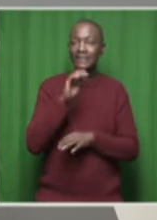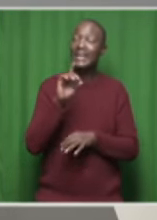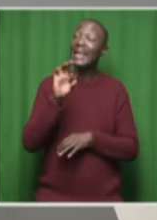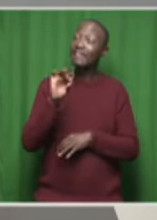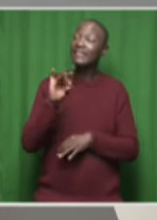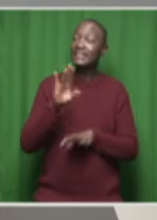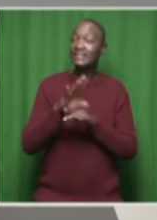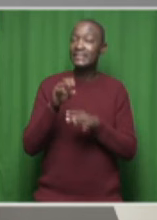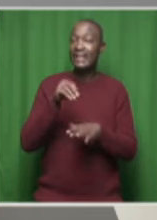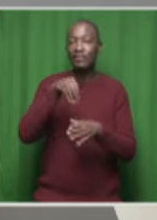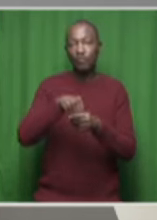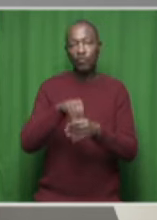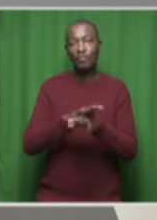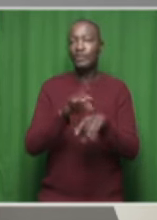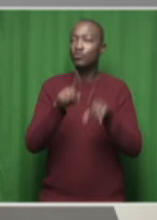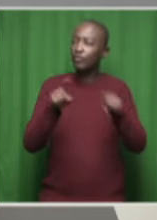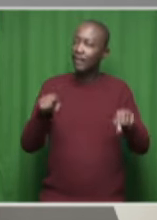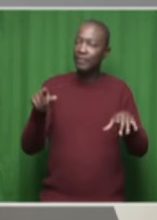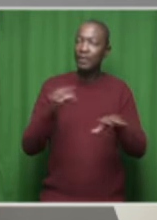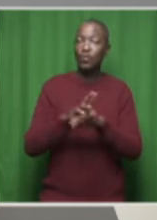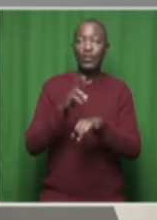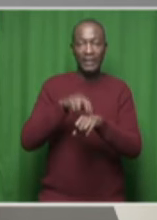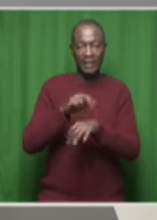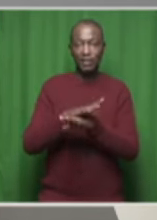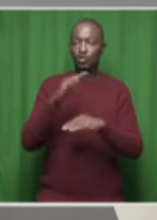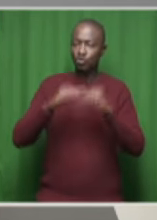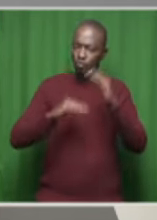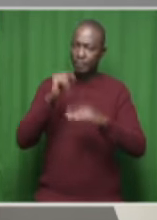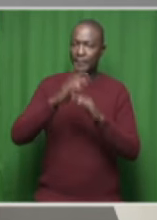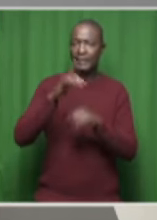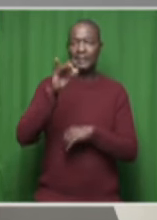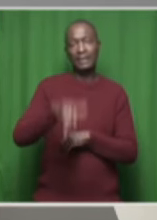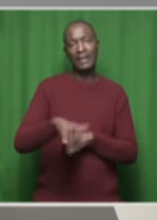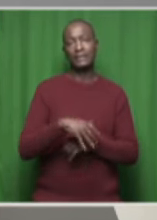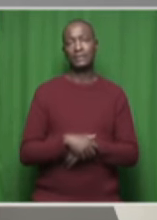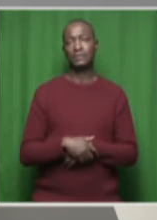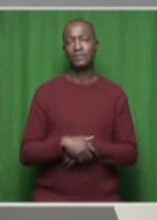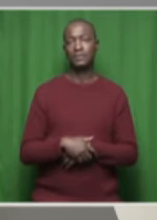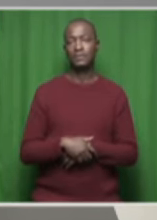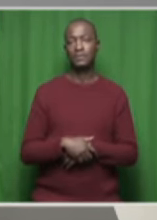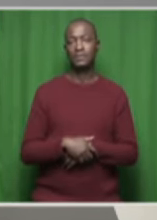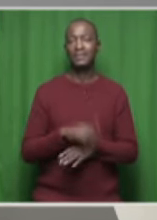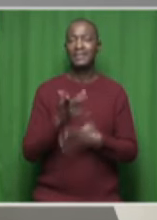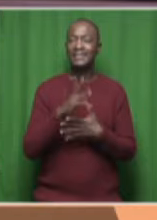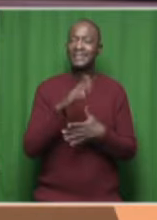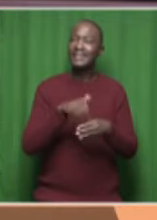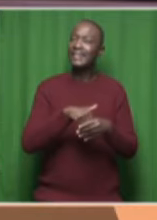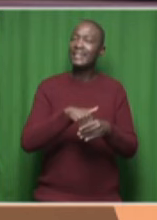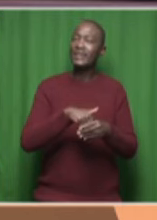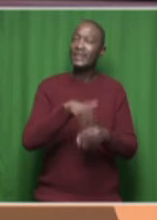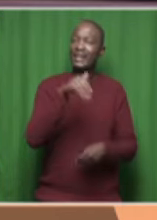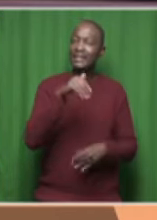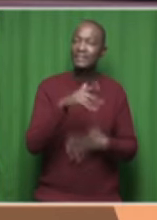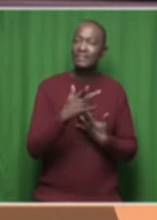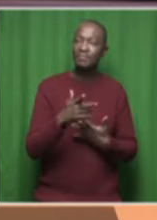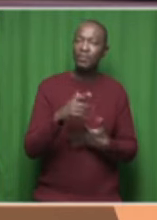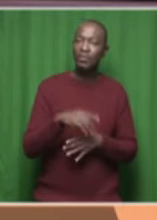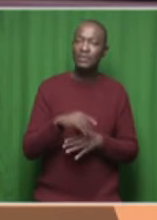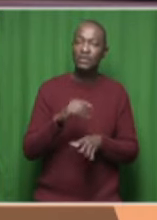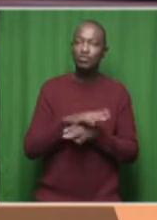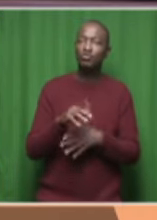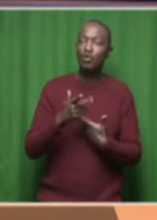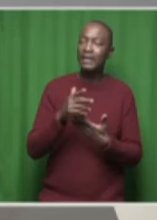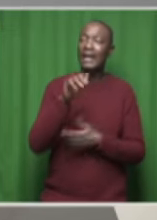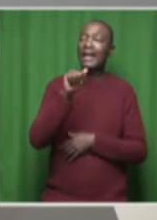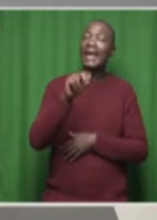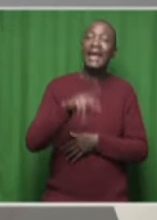think that that's what we need to build going forward. And it's not an election ploy. It's not for April, May next